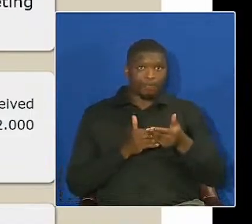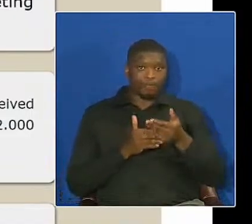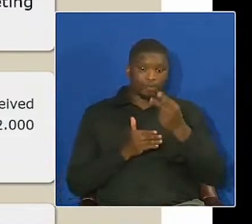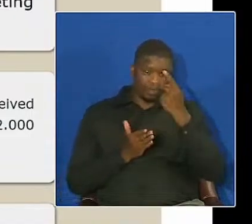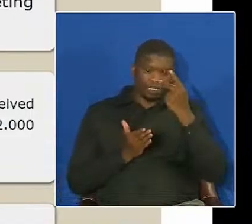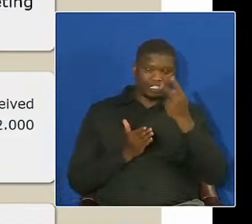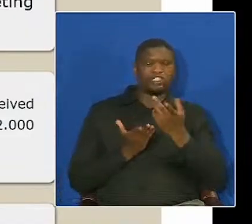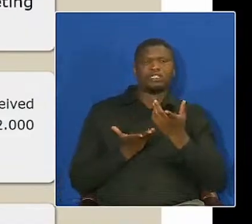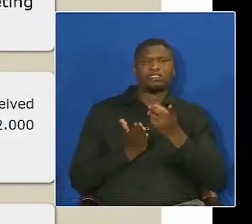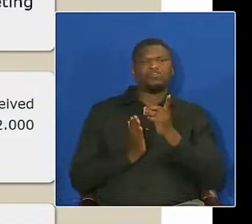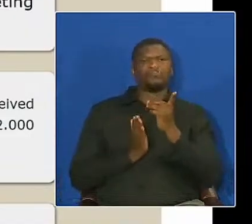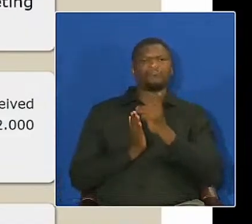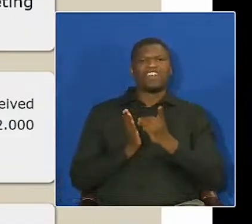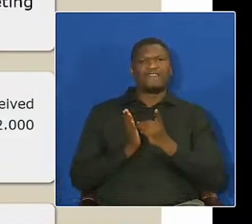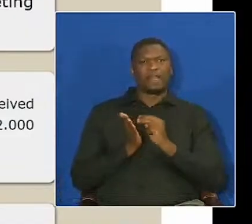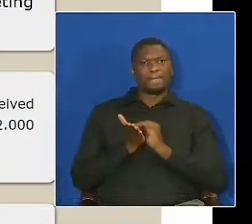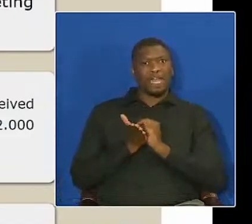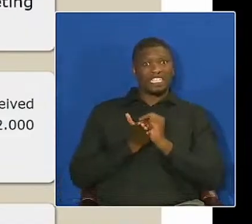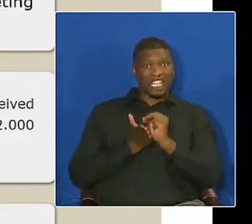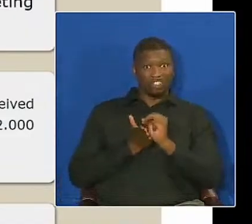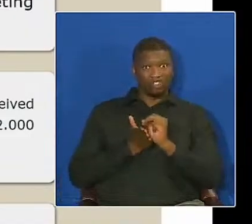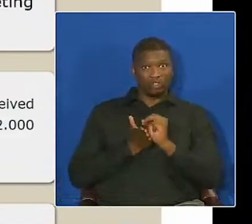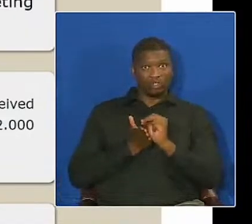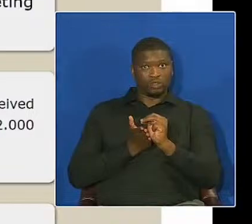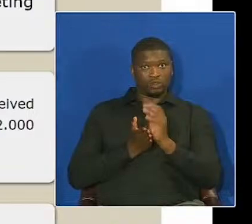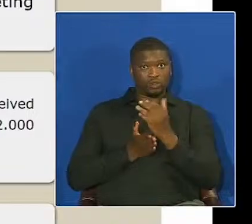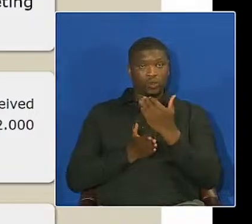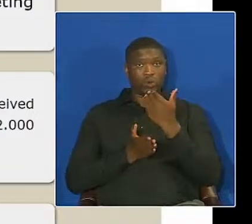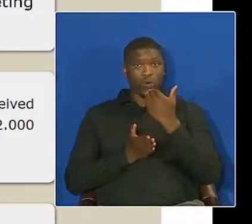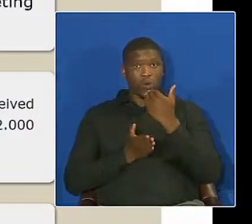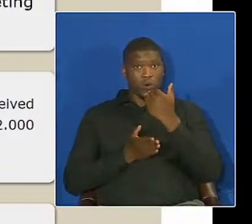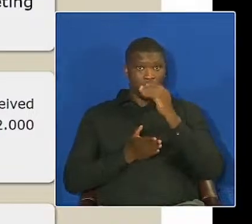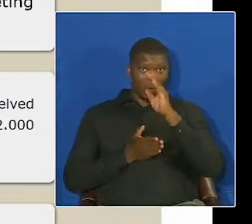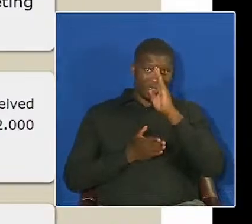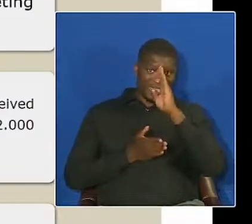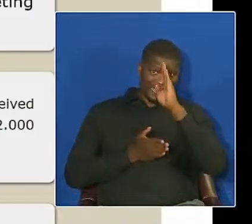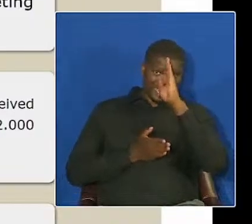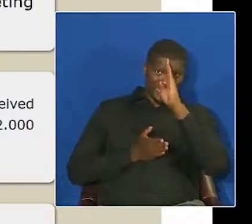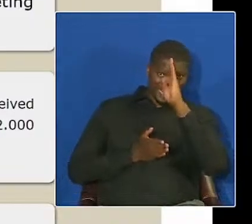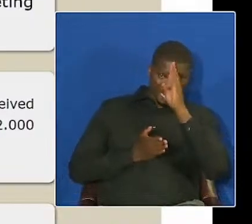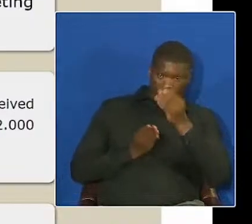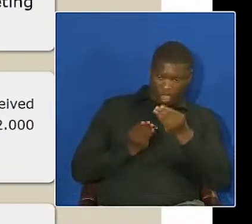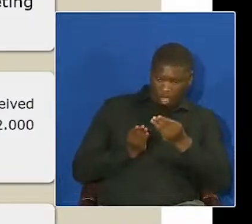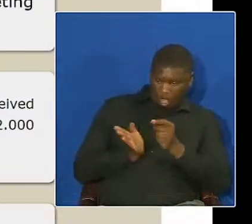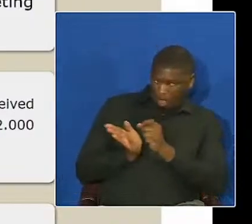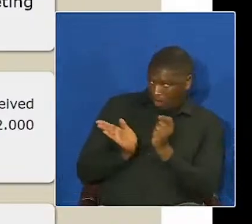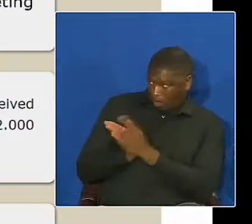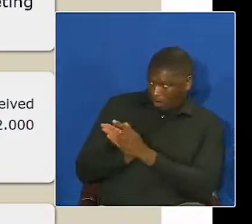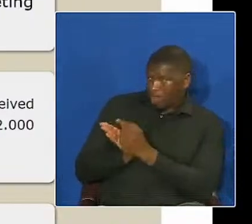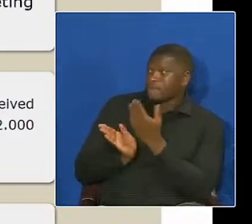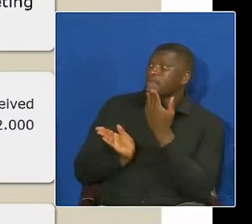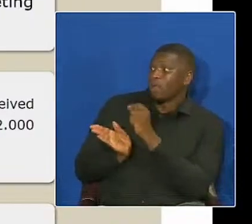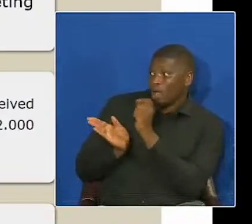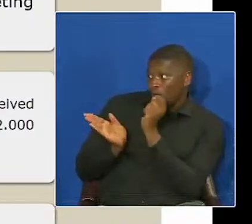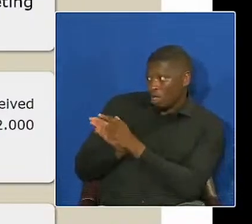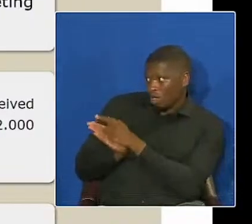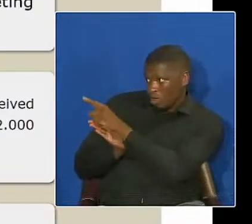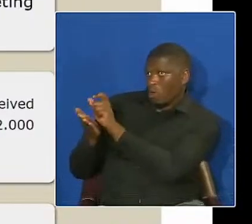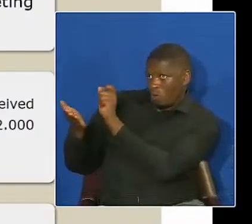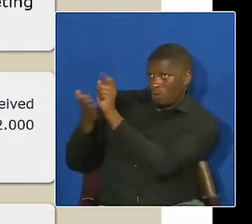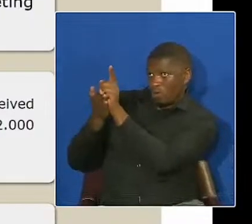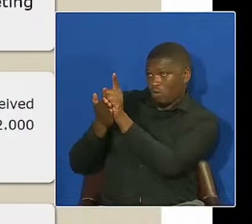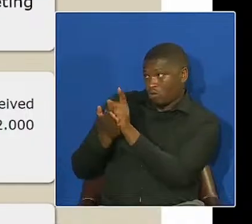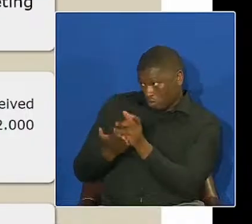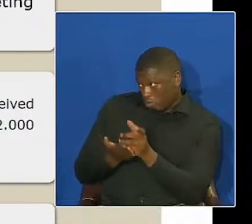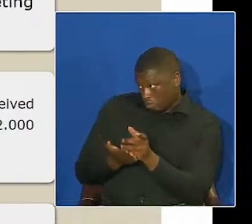draft message drafted by Mr. Mokgotsi to Mr. Matlala to send it to the Chief of